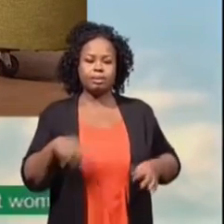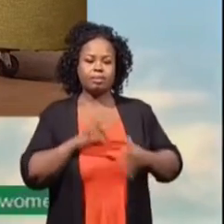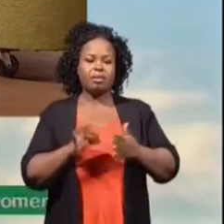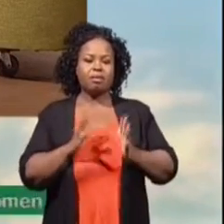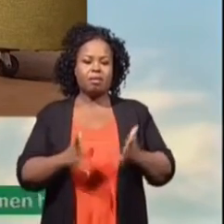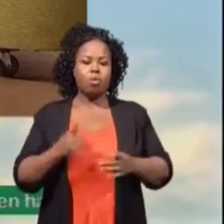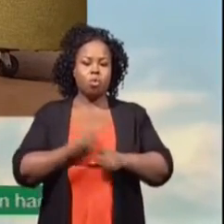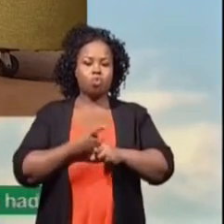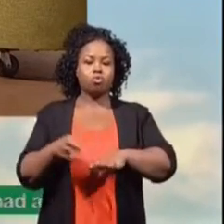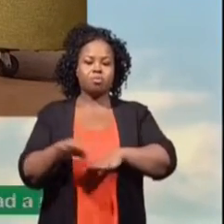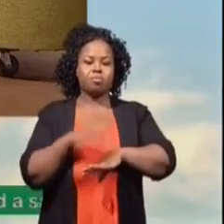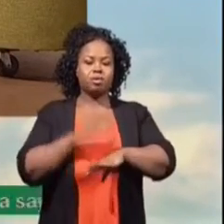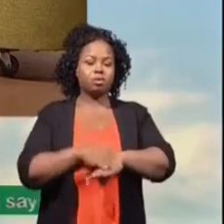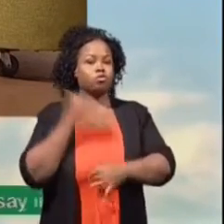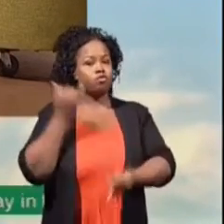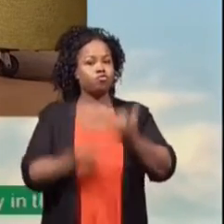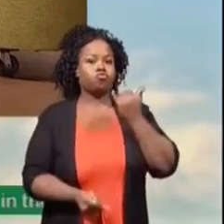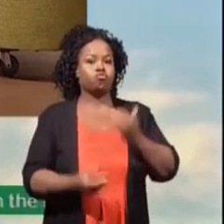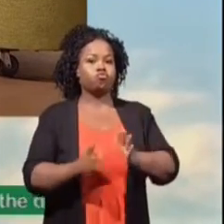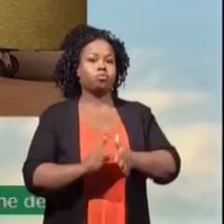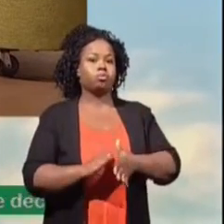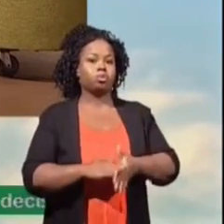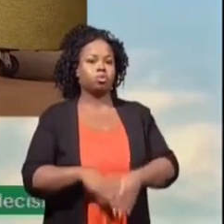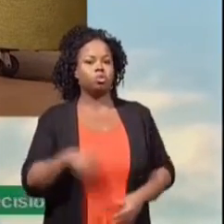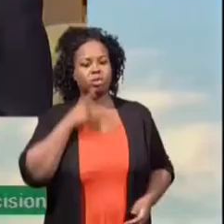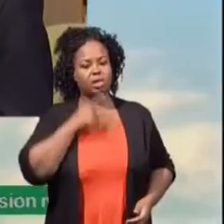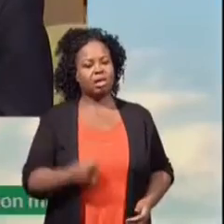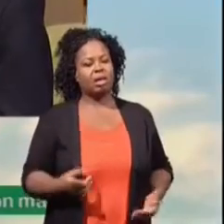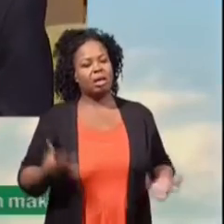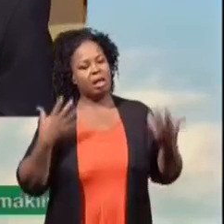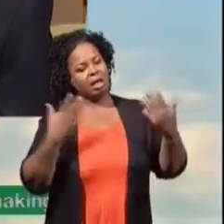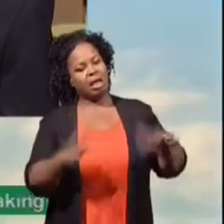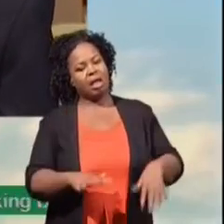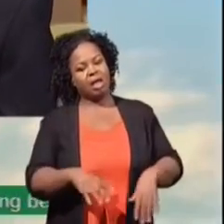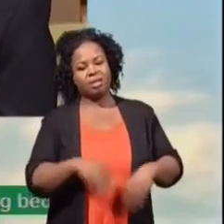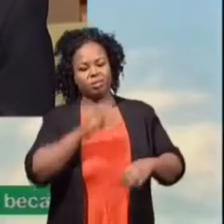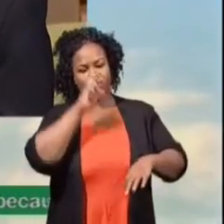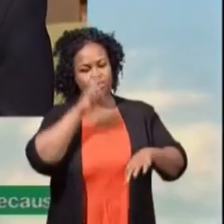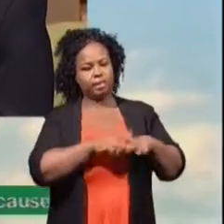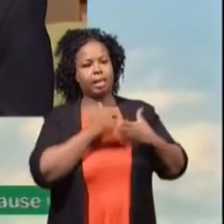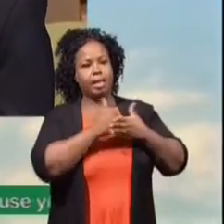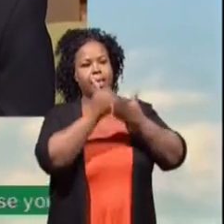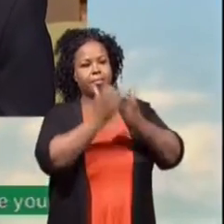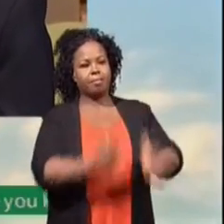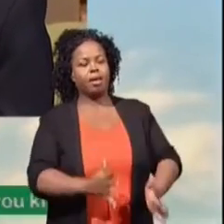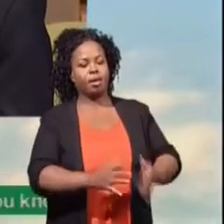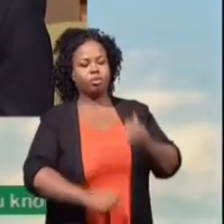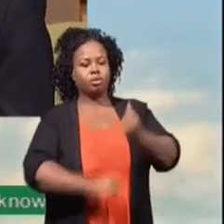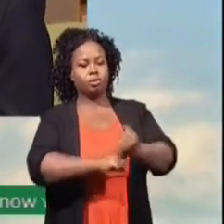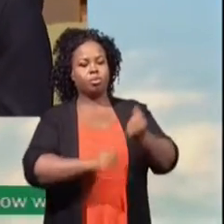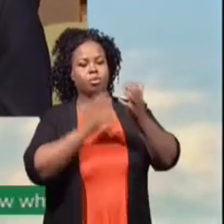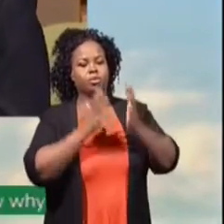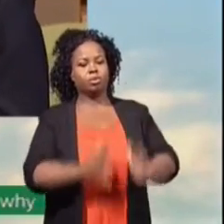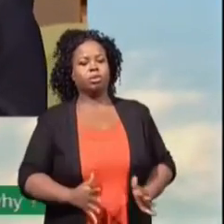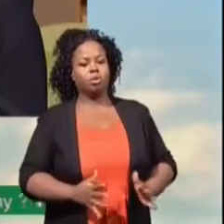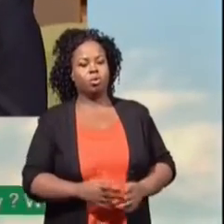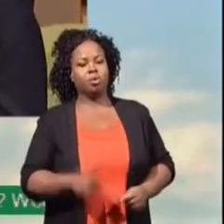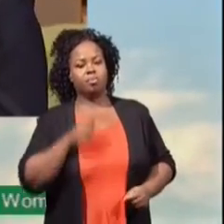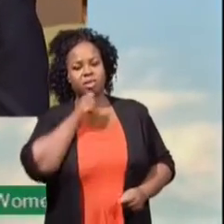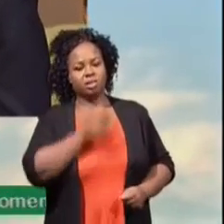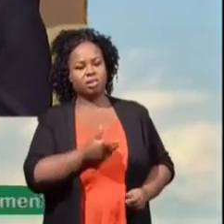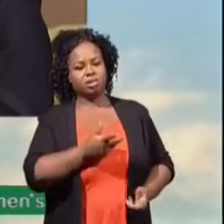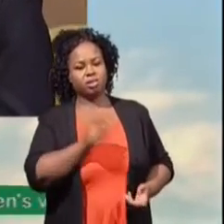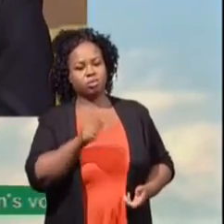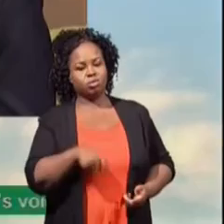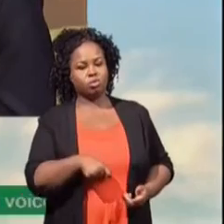Because Omumutu, he gets married for wrong reasons. Yes. Or what's again? I need a helper. I need a supporter. Somebody